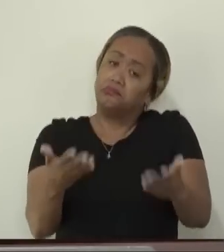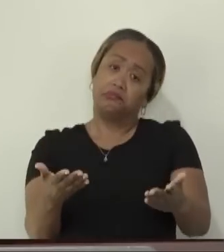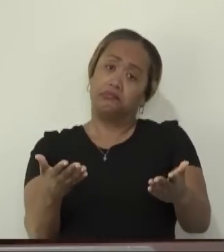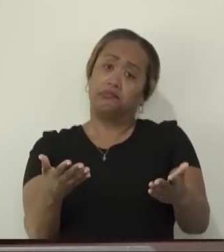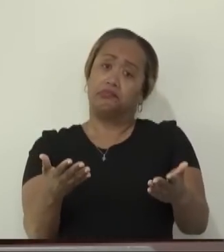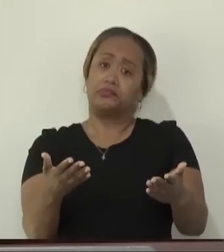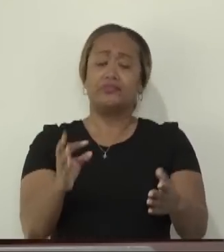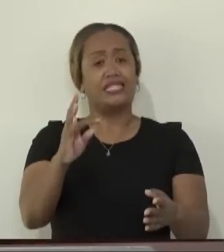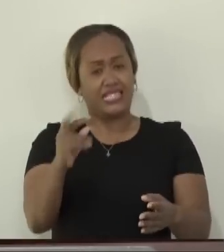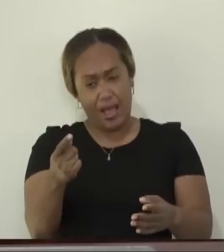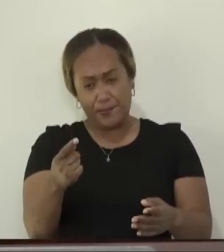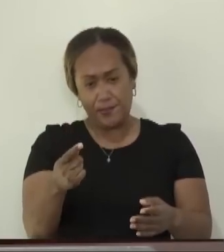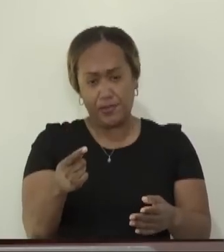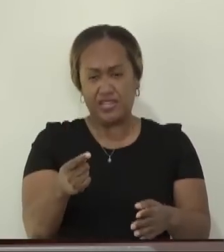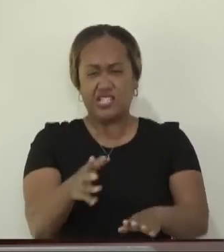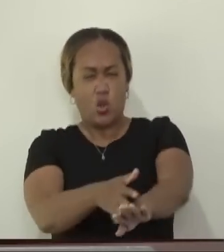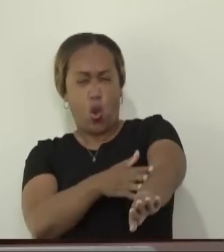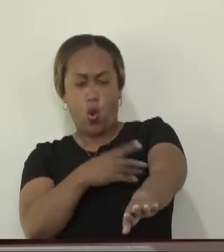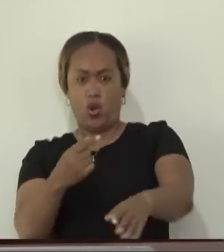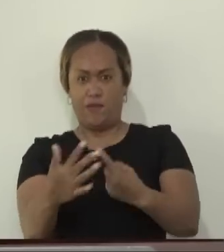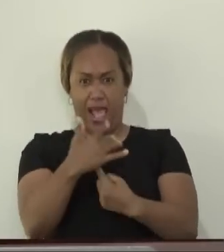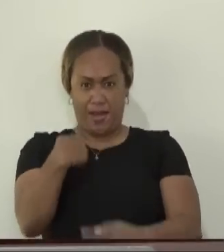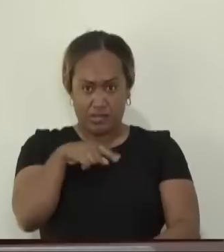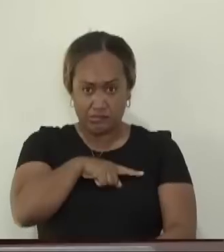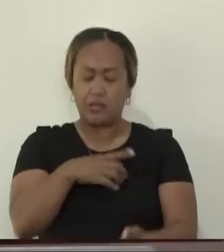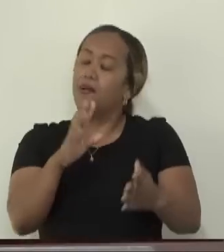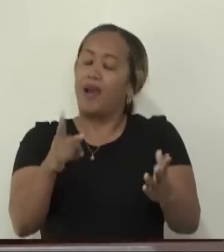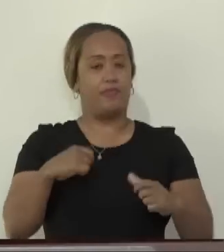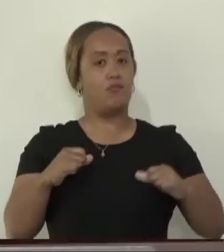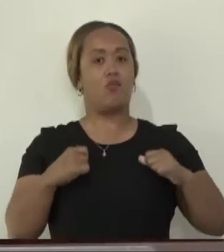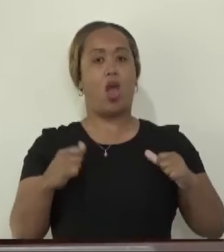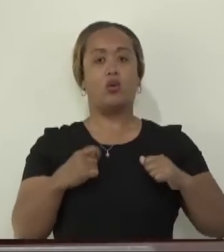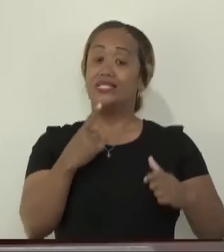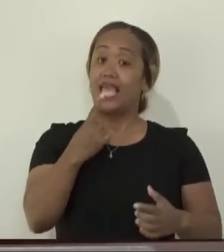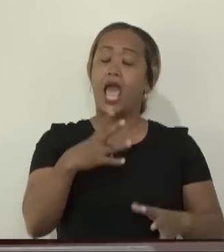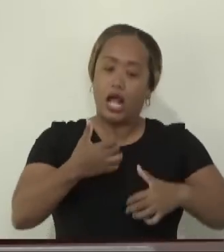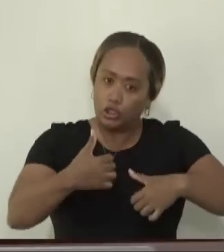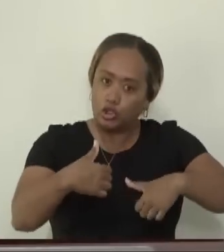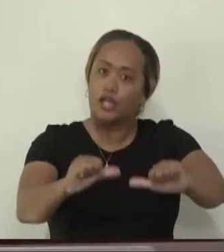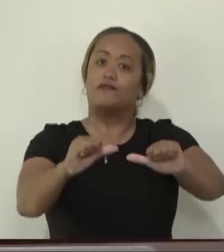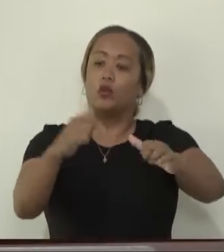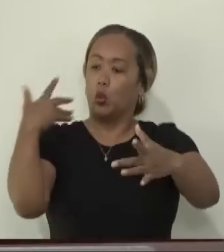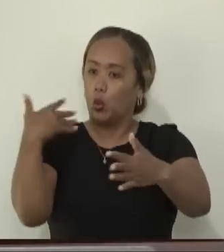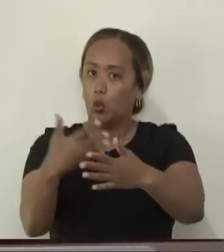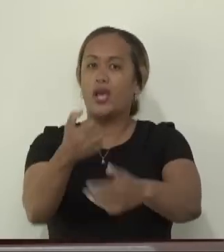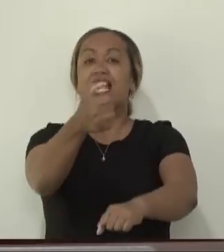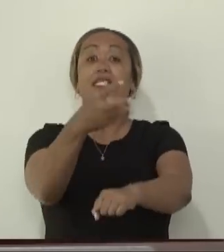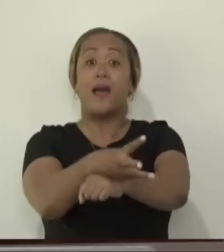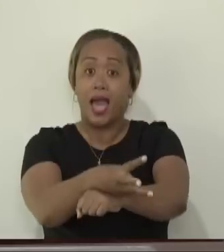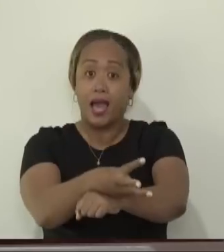say that we are too slow, I'm proud to say our achievements over the past 6